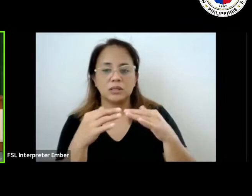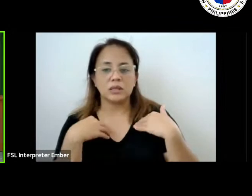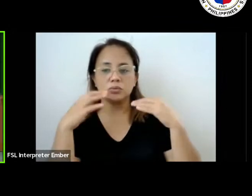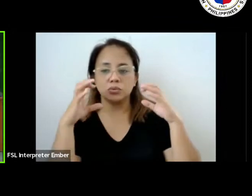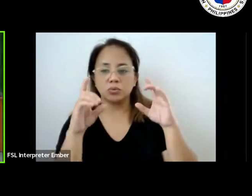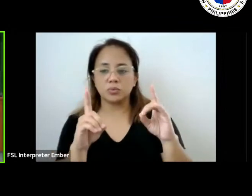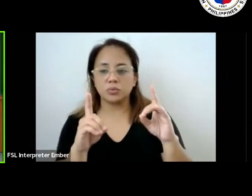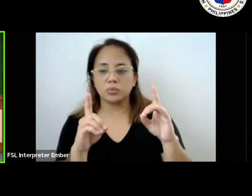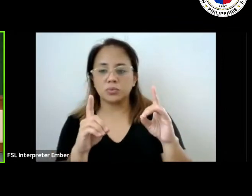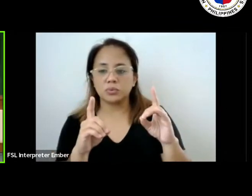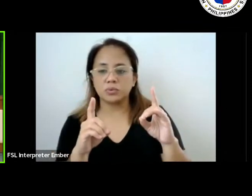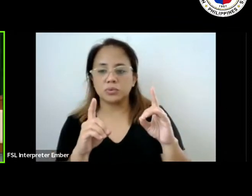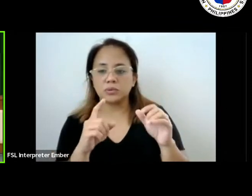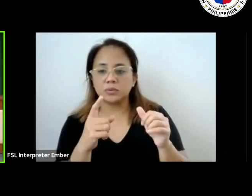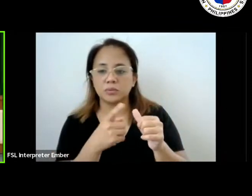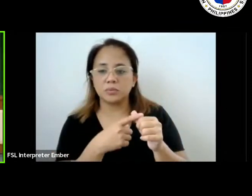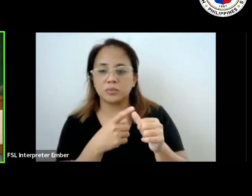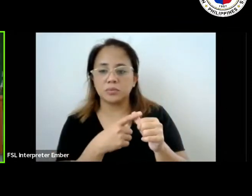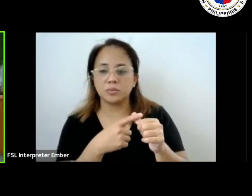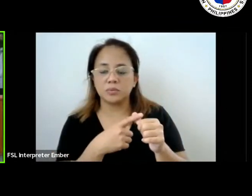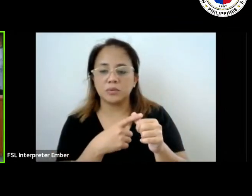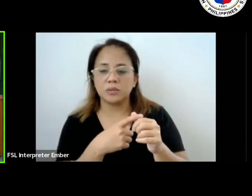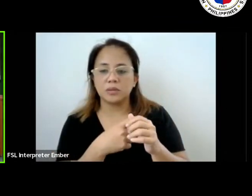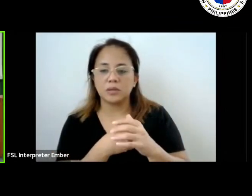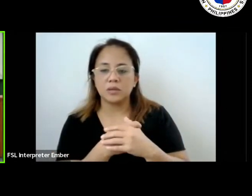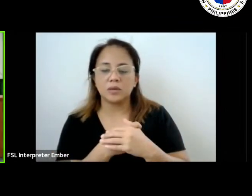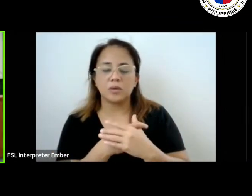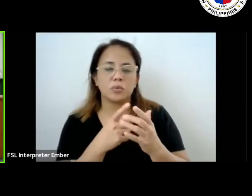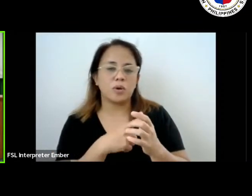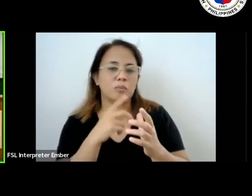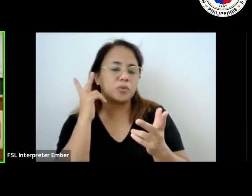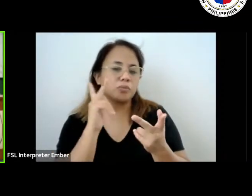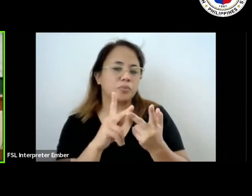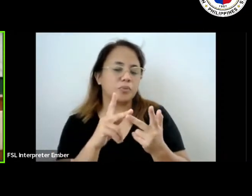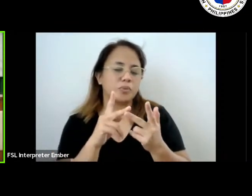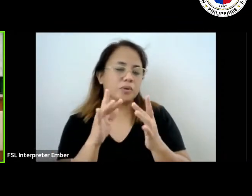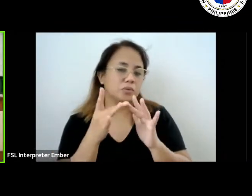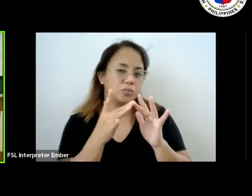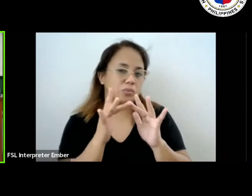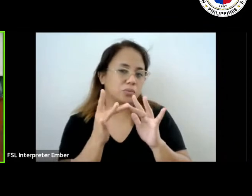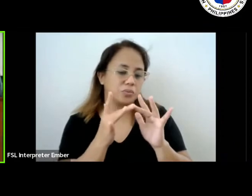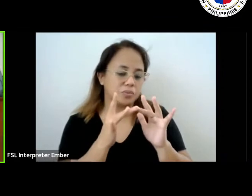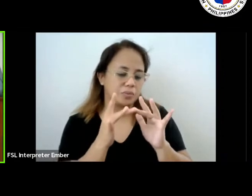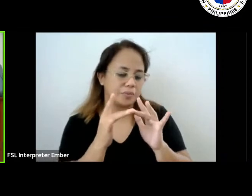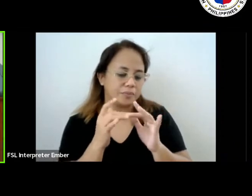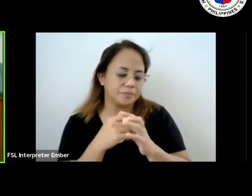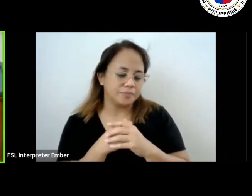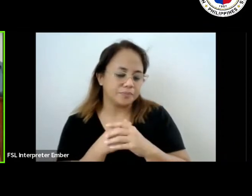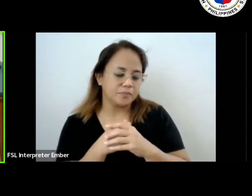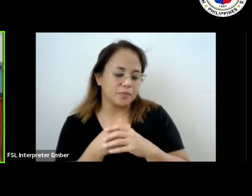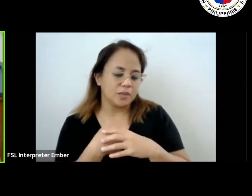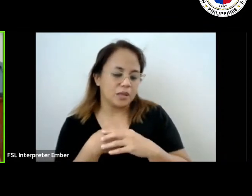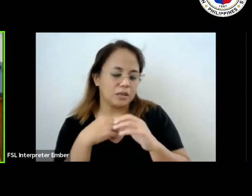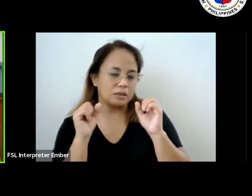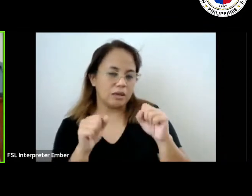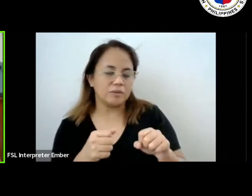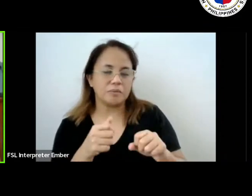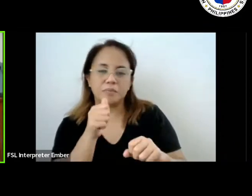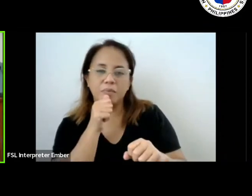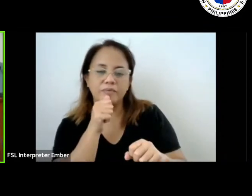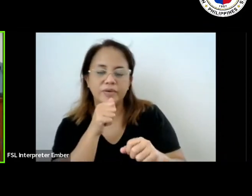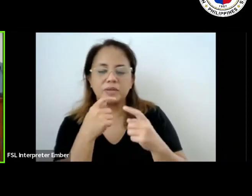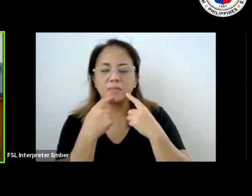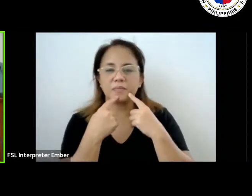sector is prioritized by government for purposes of internet connectivity, whether it can be from the private or